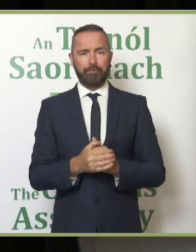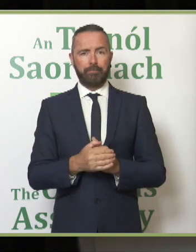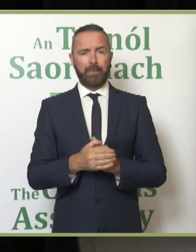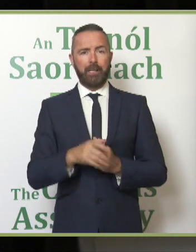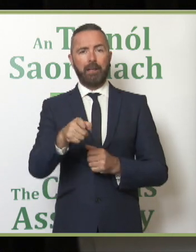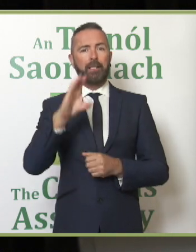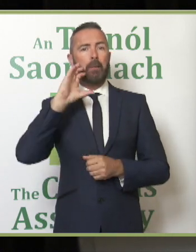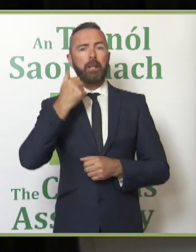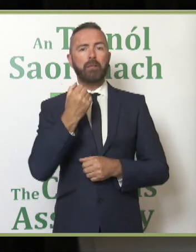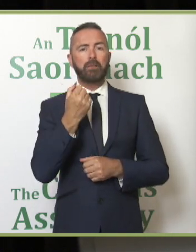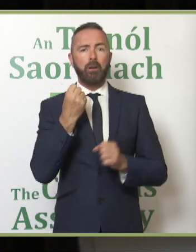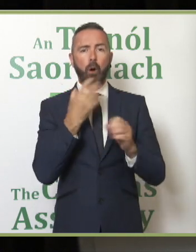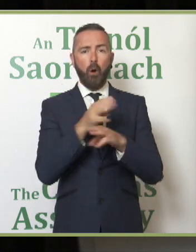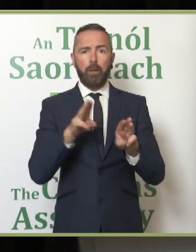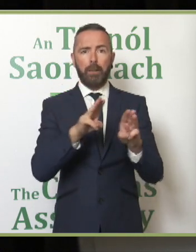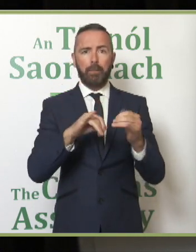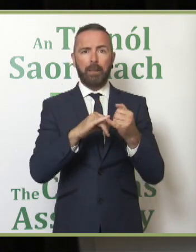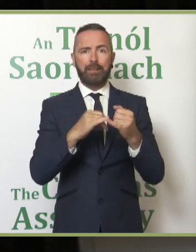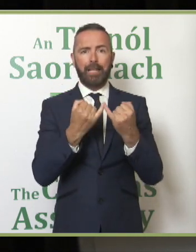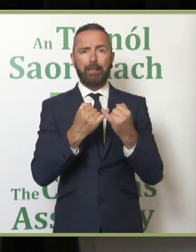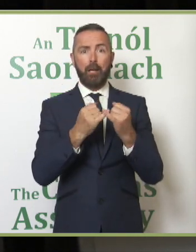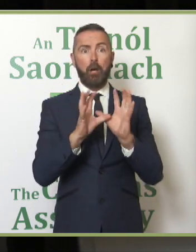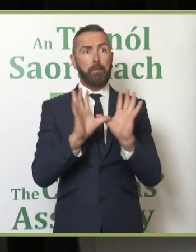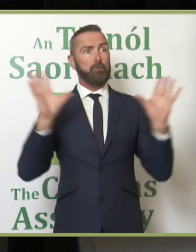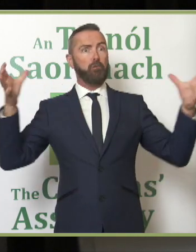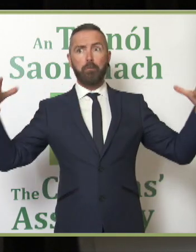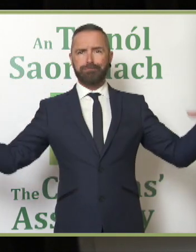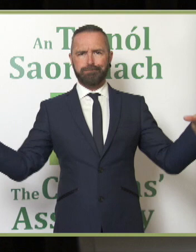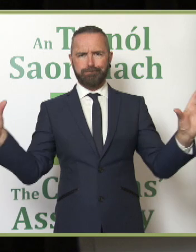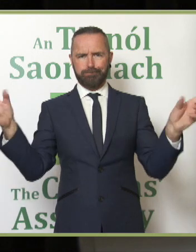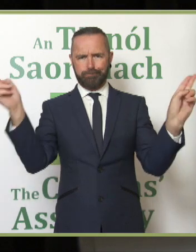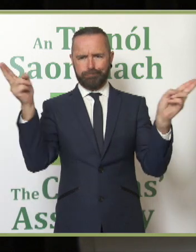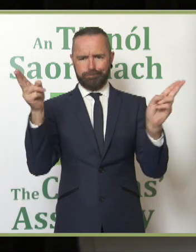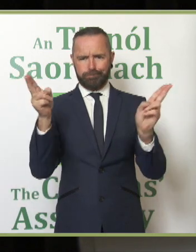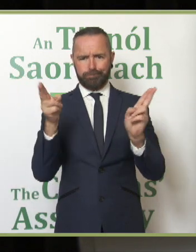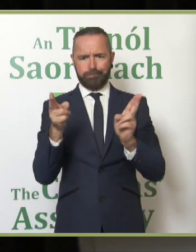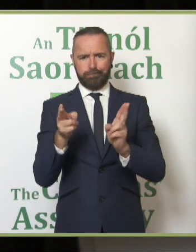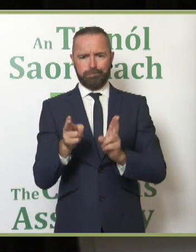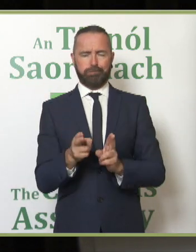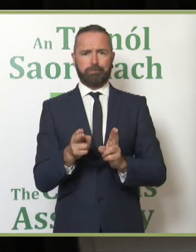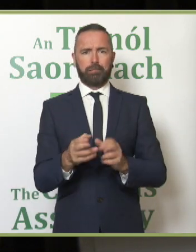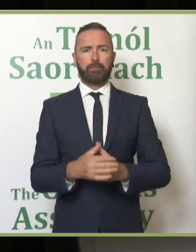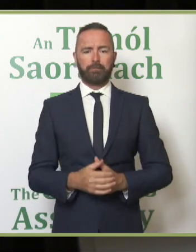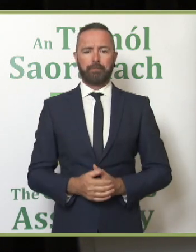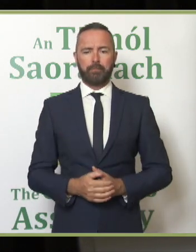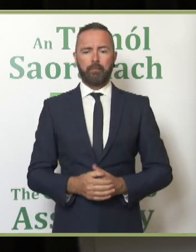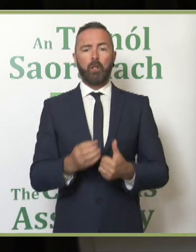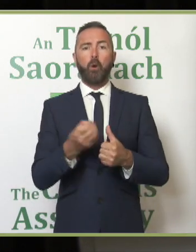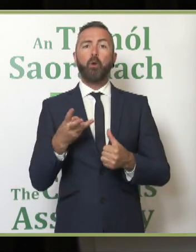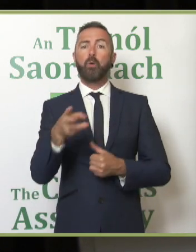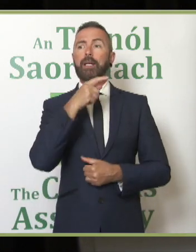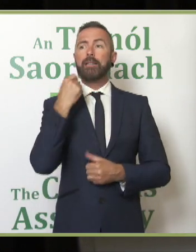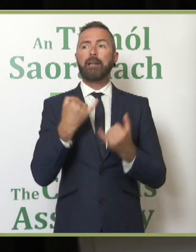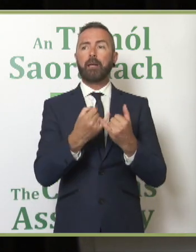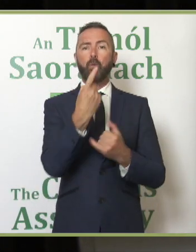citizens' assembly are a miniature version, a mini version of the general public as a whole. Simply another way to say this is